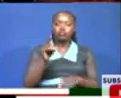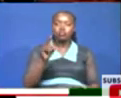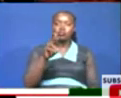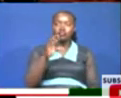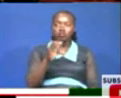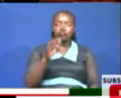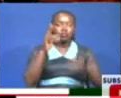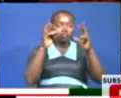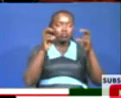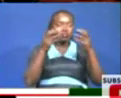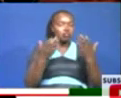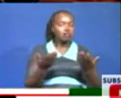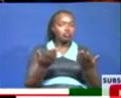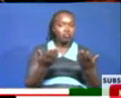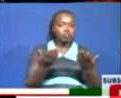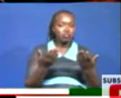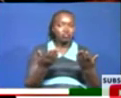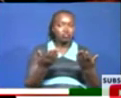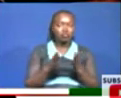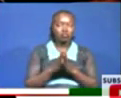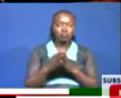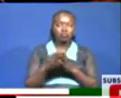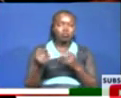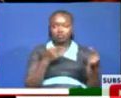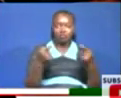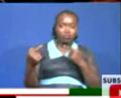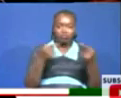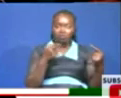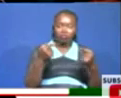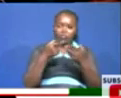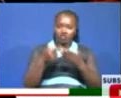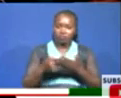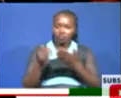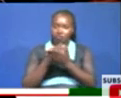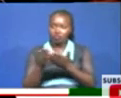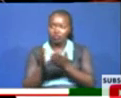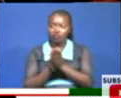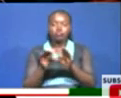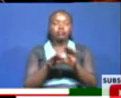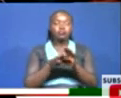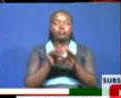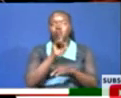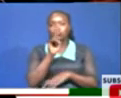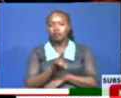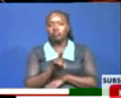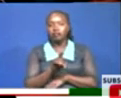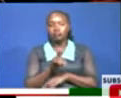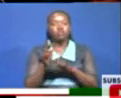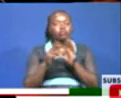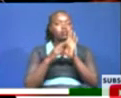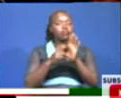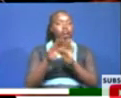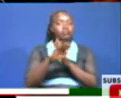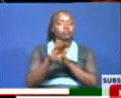motion, however, almost degenerated into a heated debate, a section of members questioning the role of Parliament in